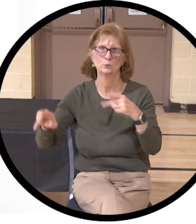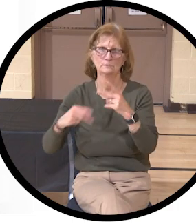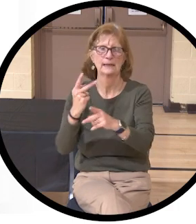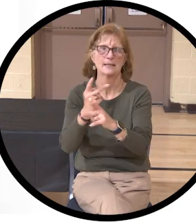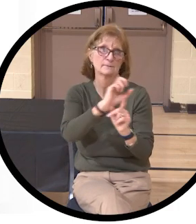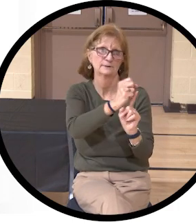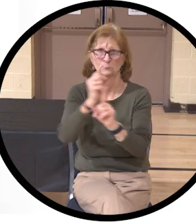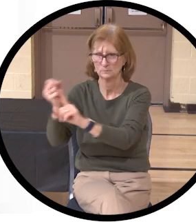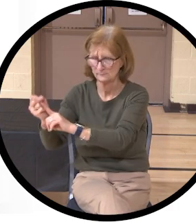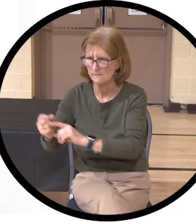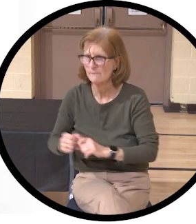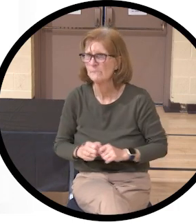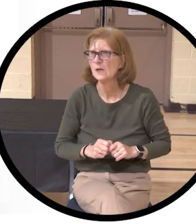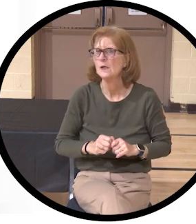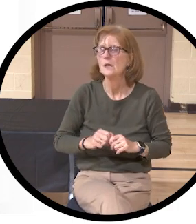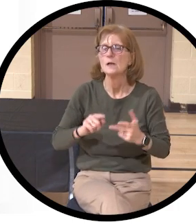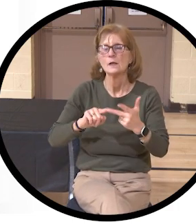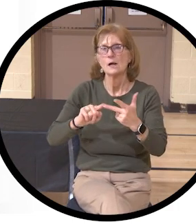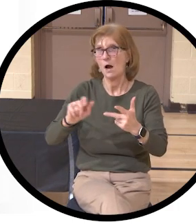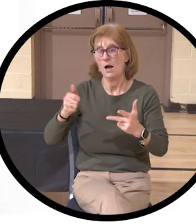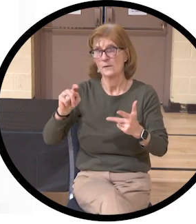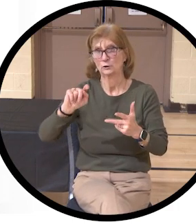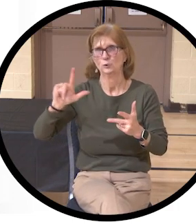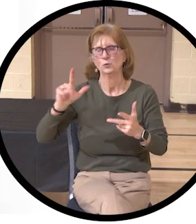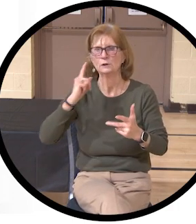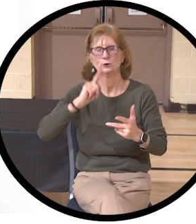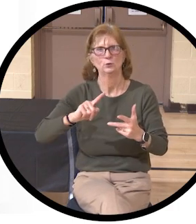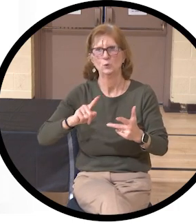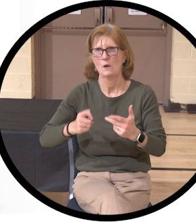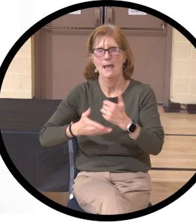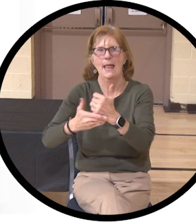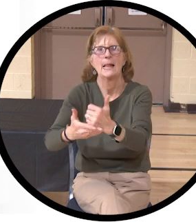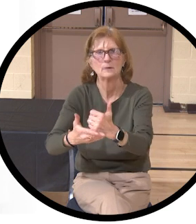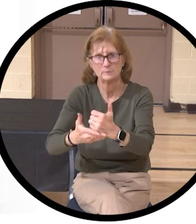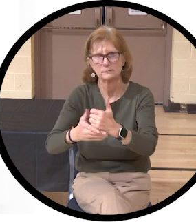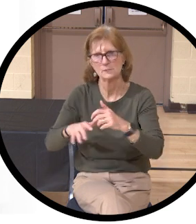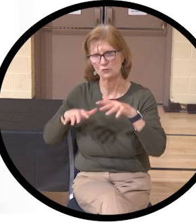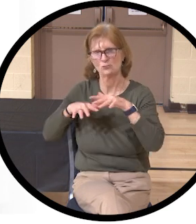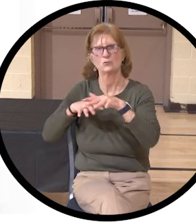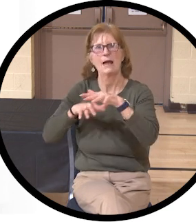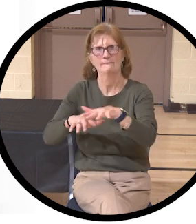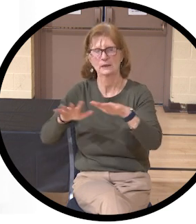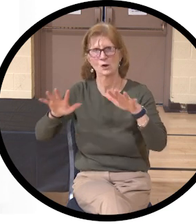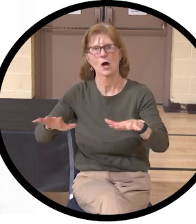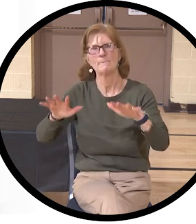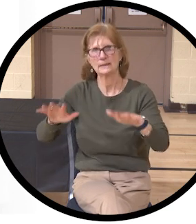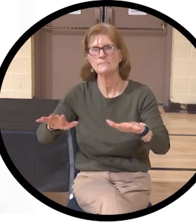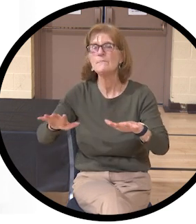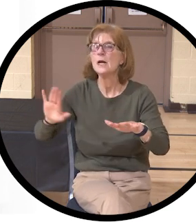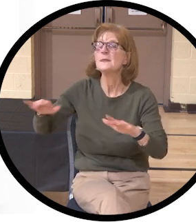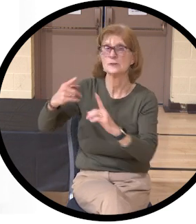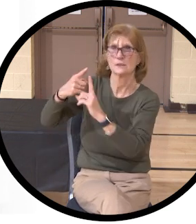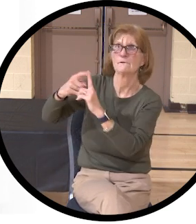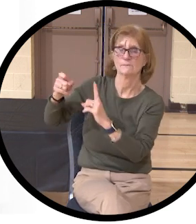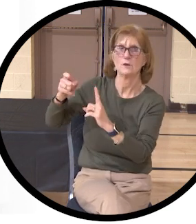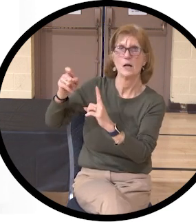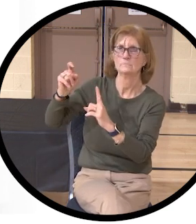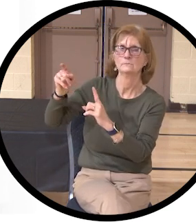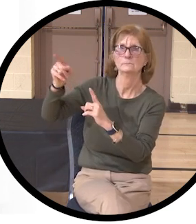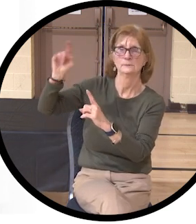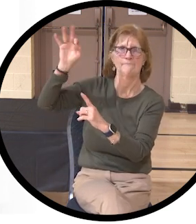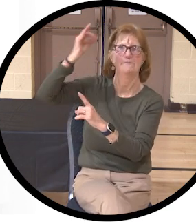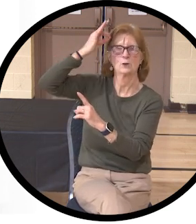Some other tools for traffic calming. These are all specific ones that were called out in the Federal Highway Administration's safety proven